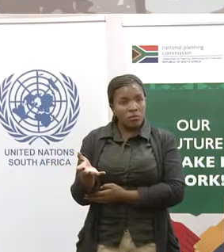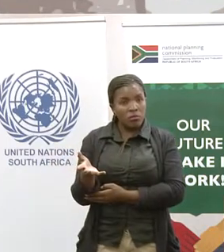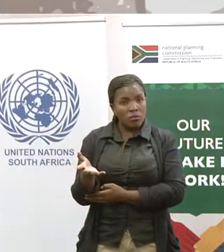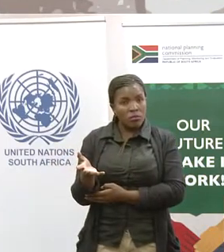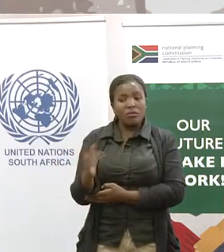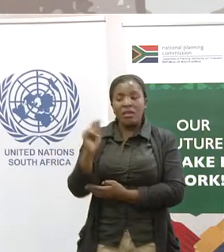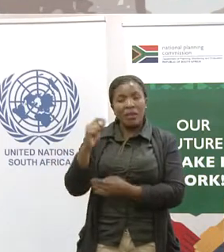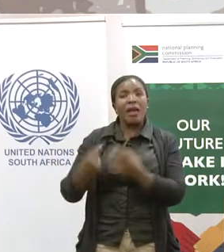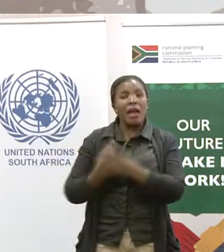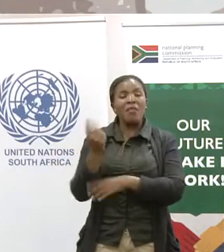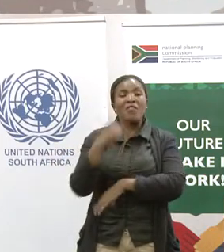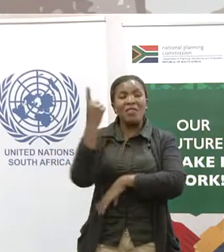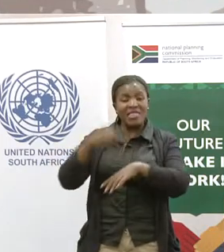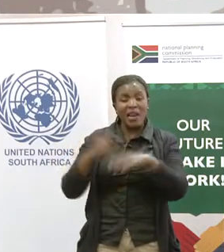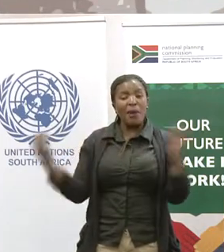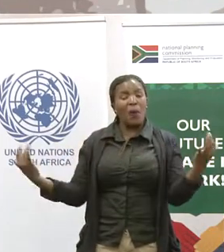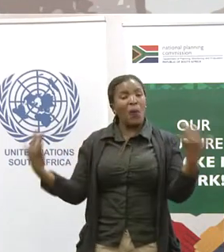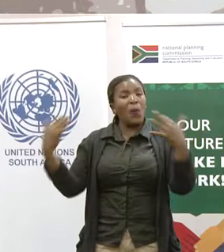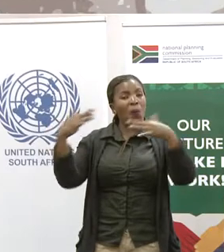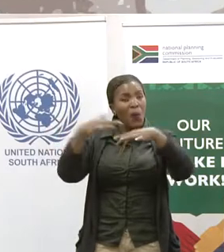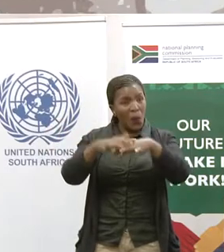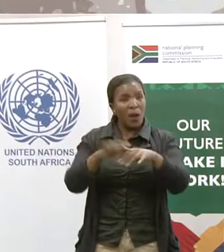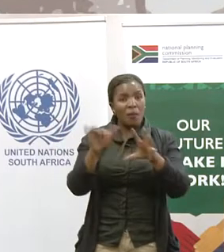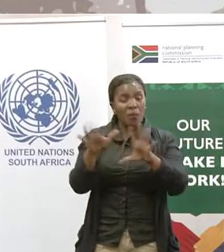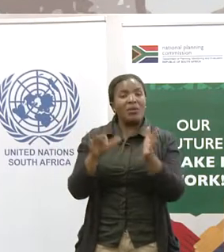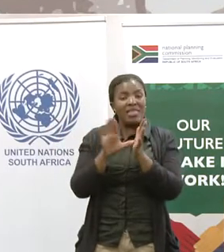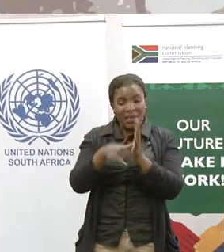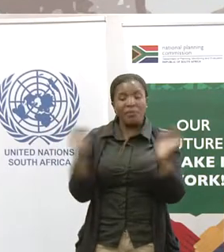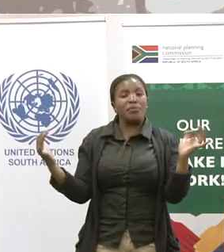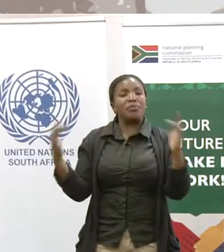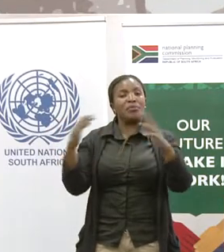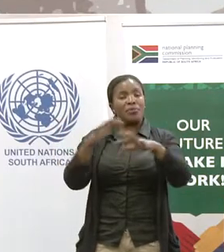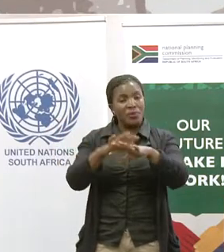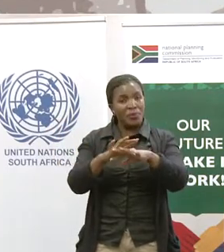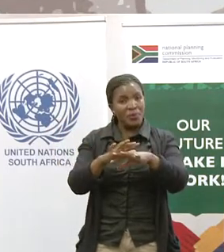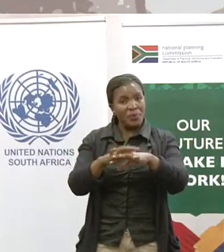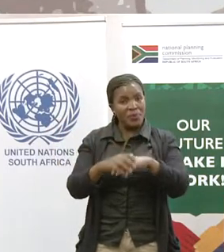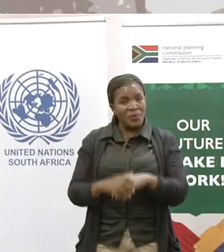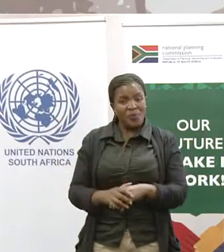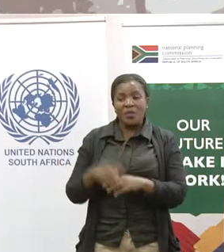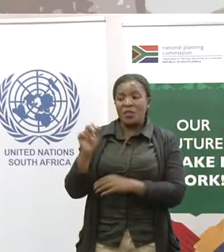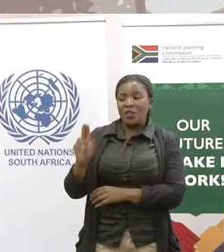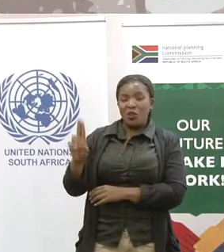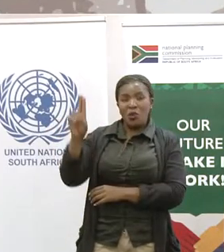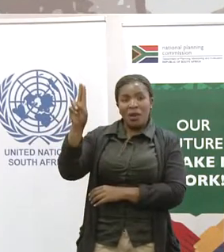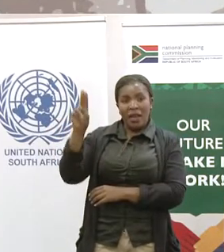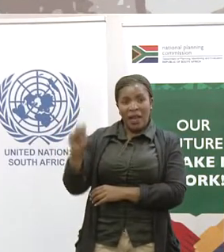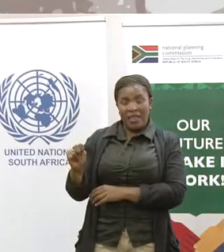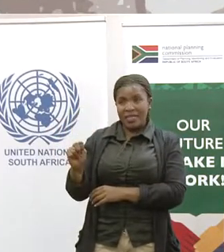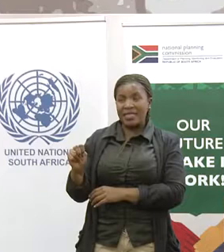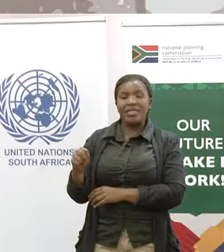filled with people with disabilities. And for the first time, the inaccessibility of the United Nations